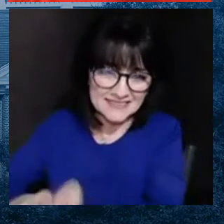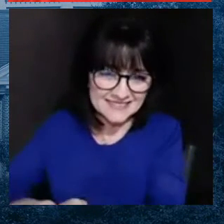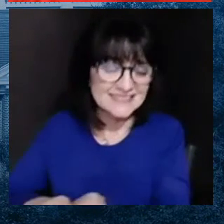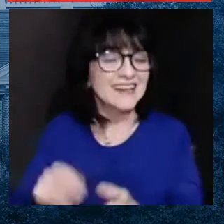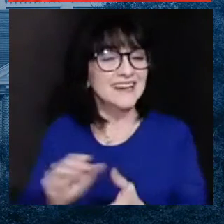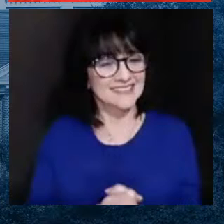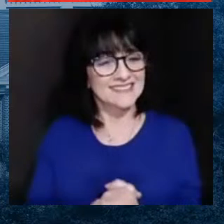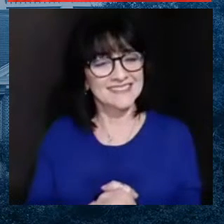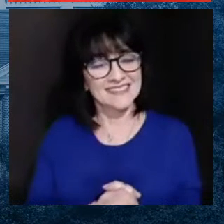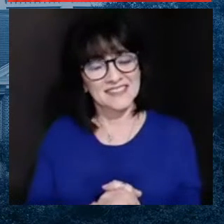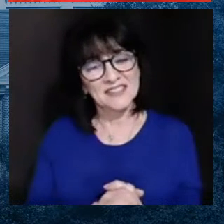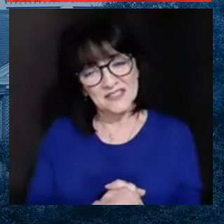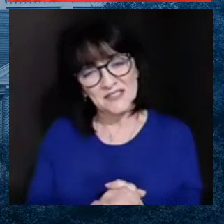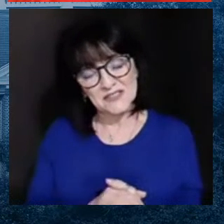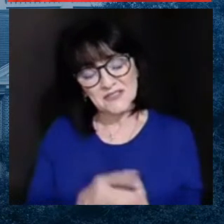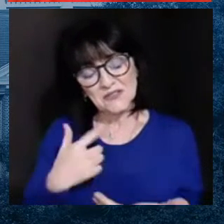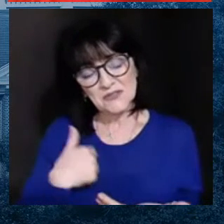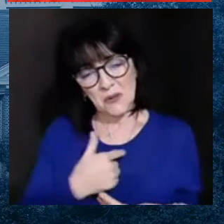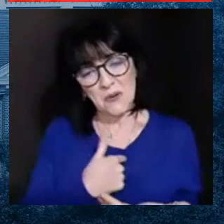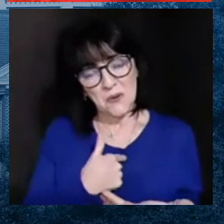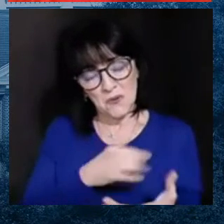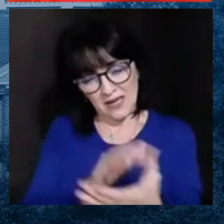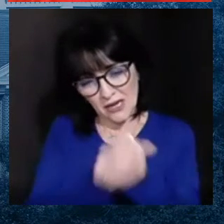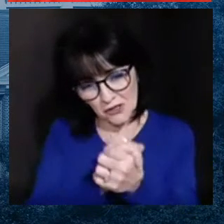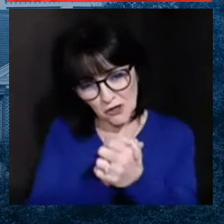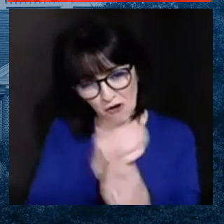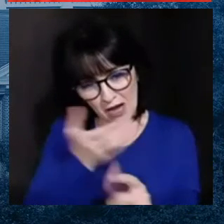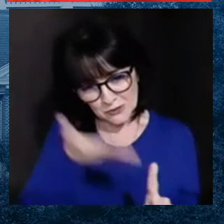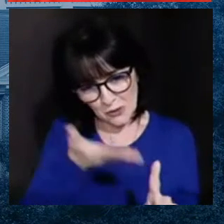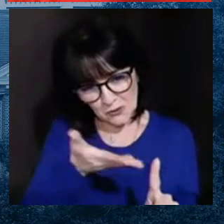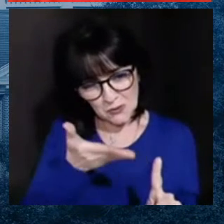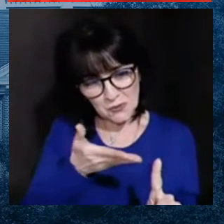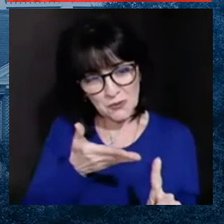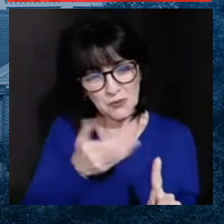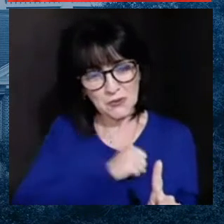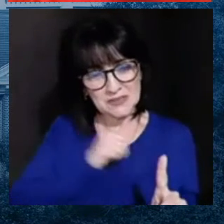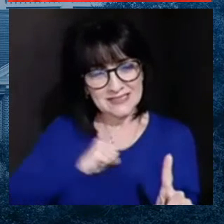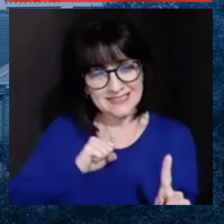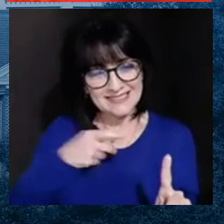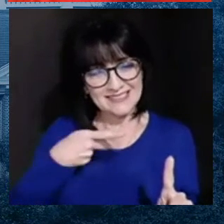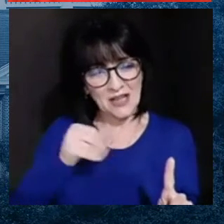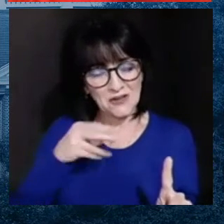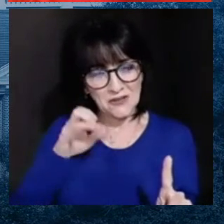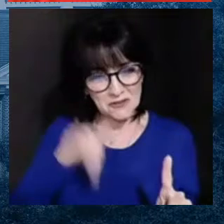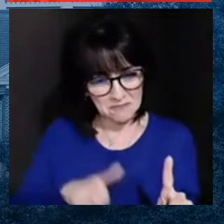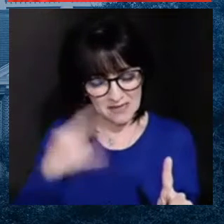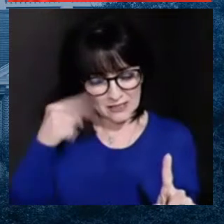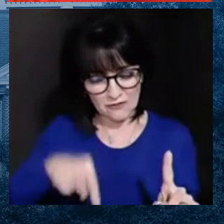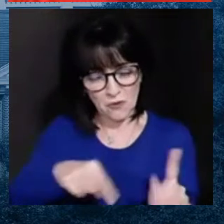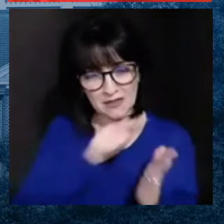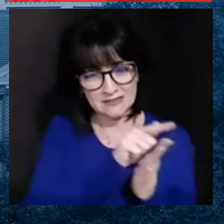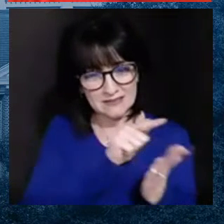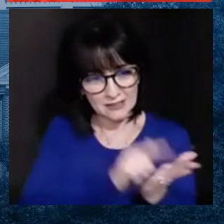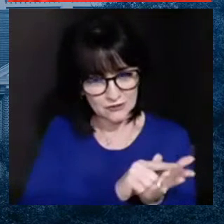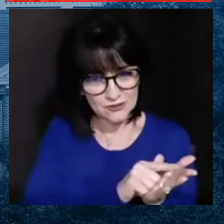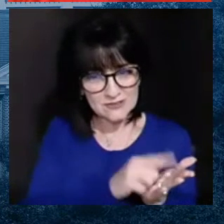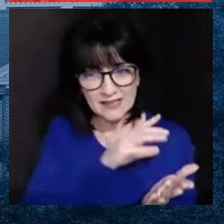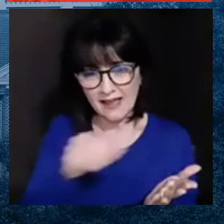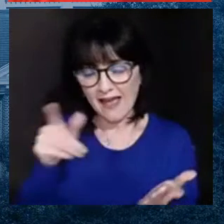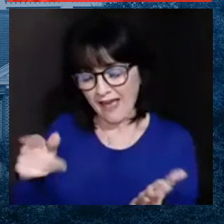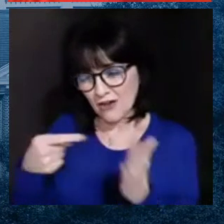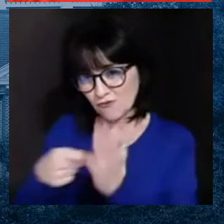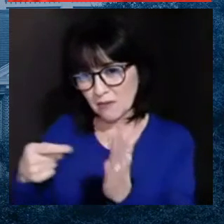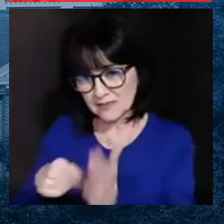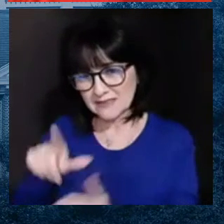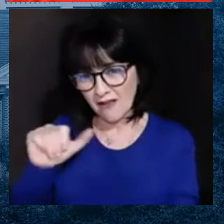and move through the General Assembly. We congratulate you today for this piece of legislation. Of course, Representative Longhurst,